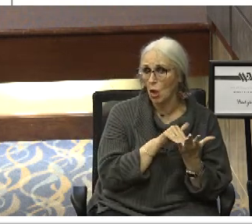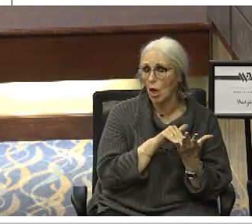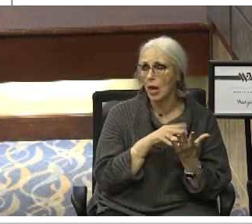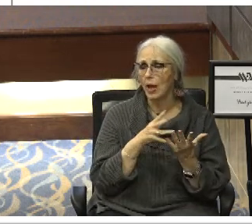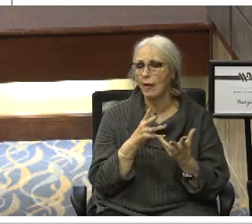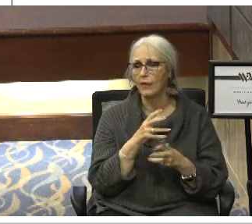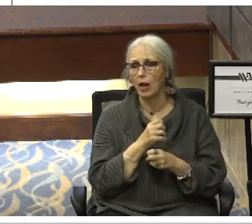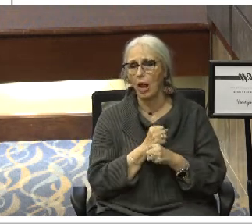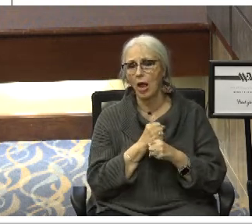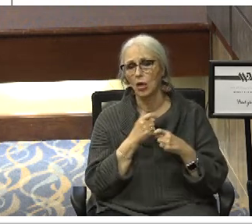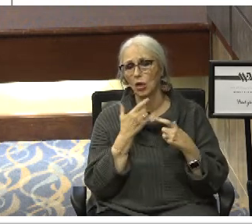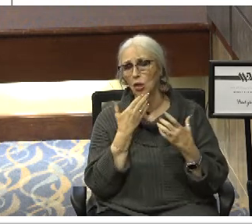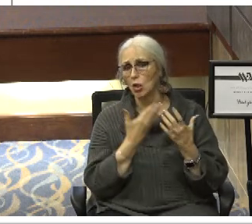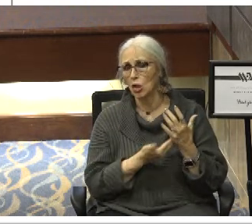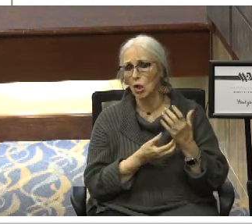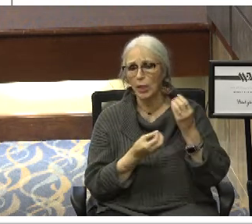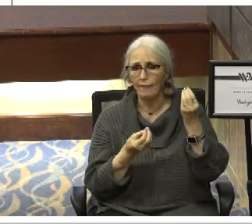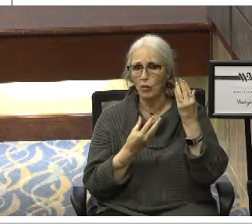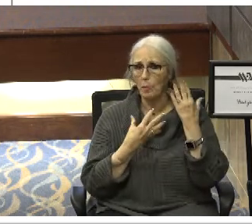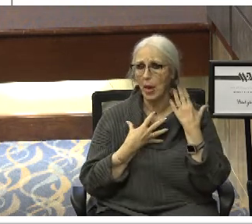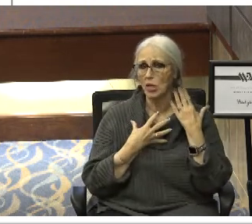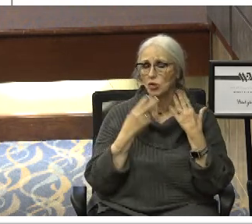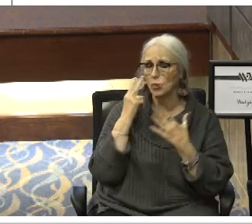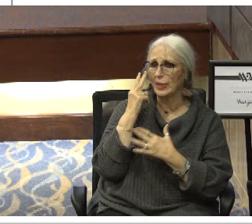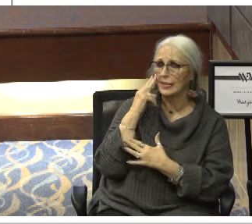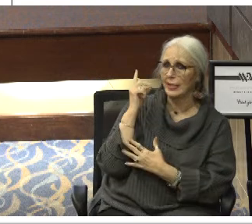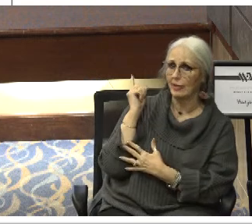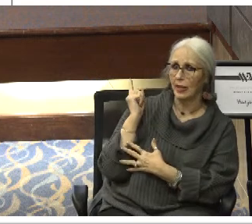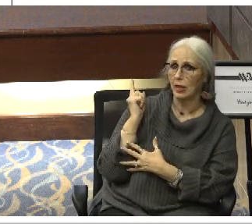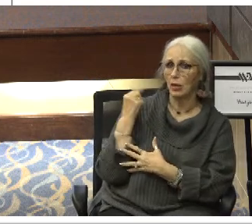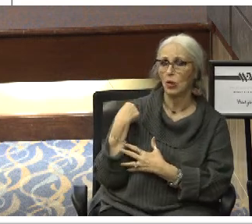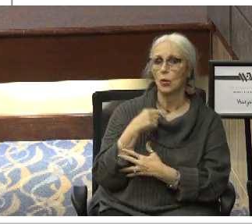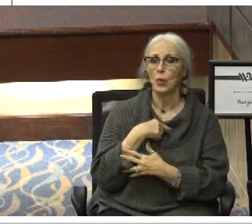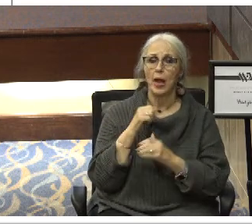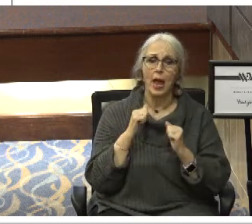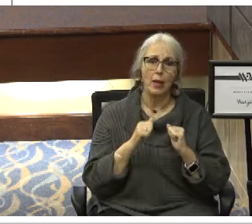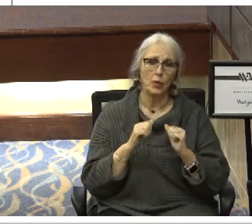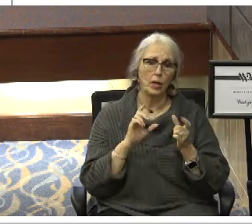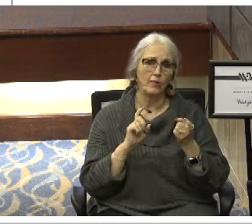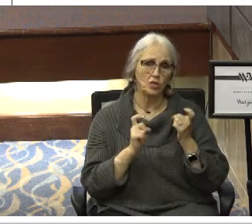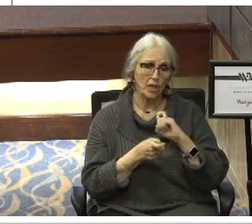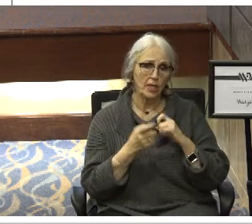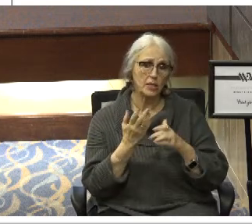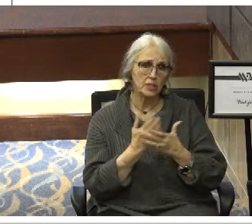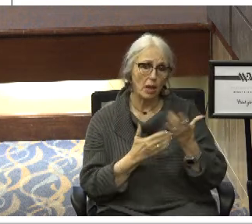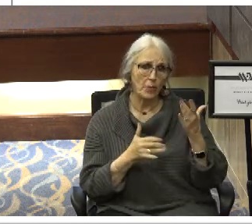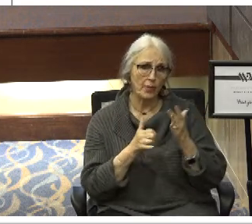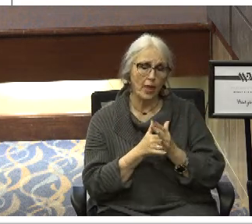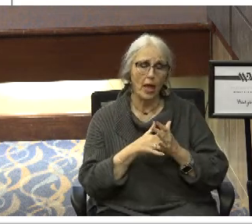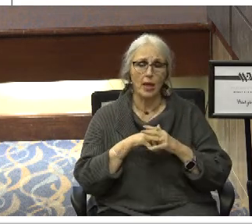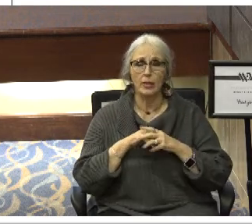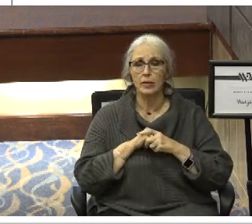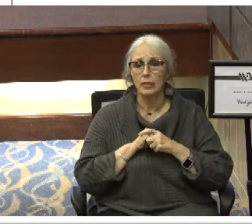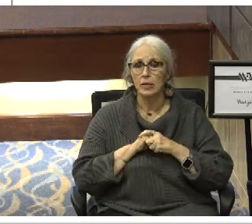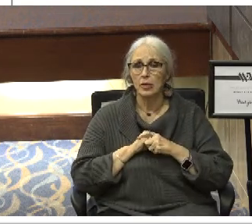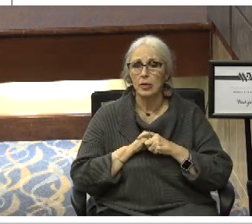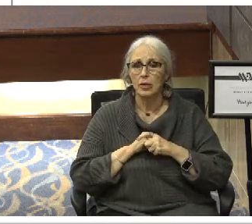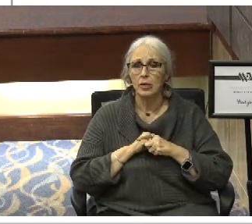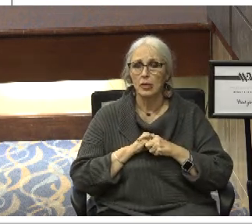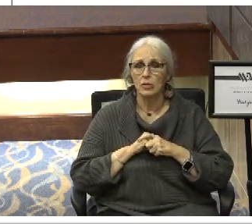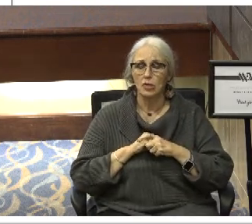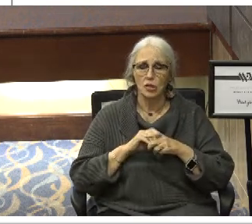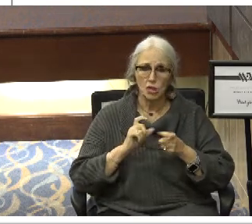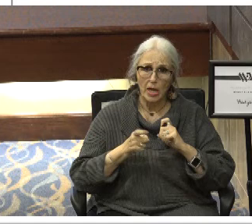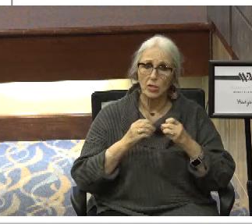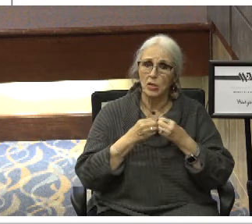great qualitative information. You see there how we were able to convert some of that qualitative information to more quantitative numbers that